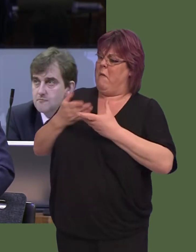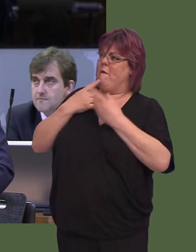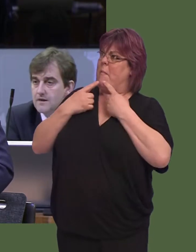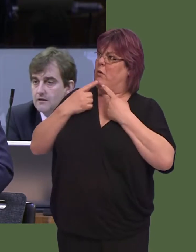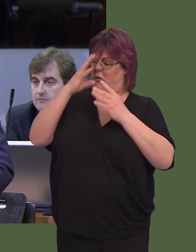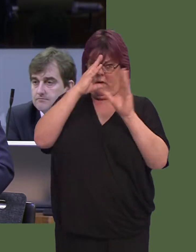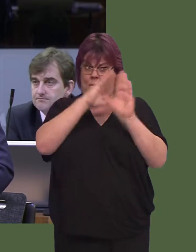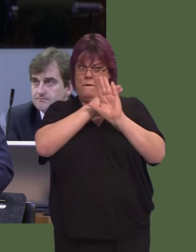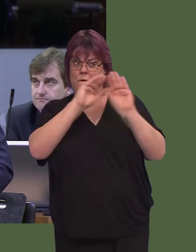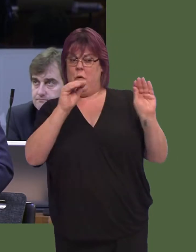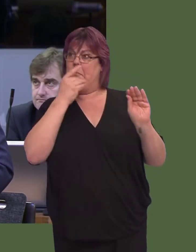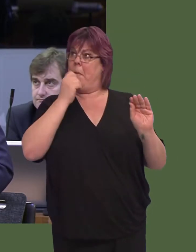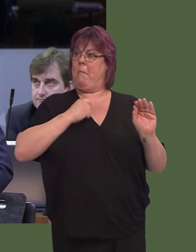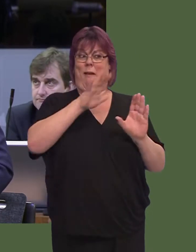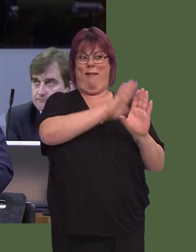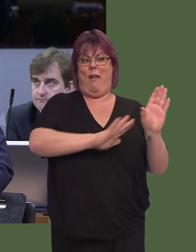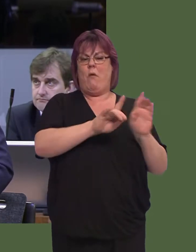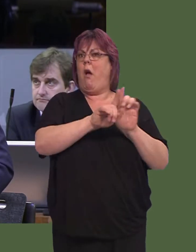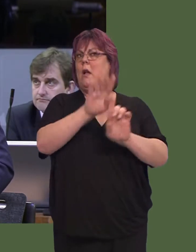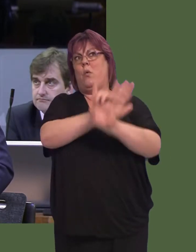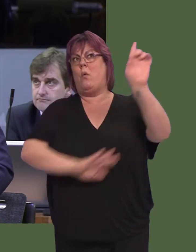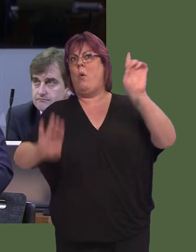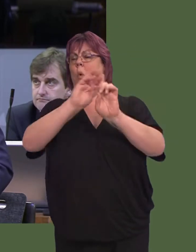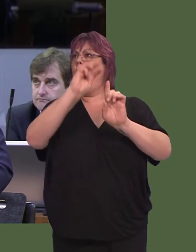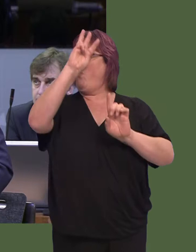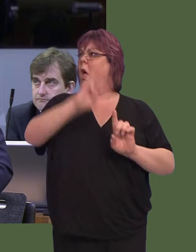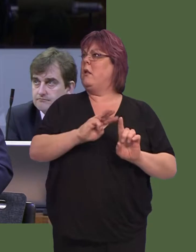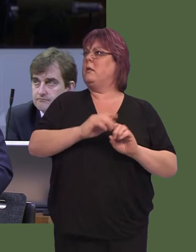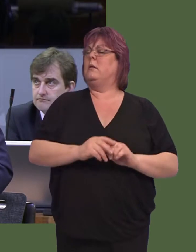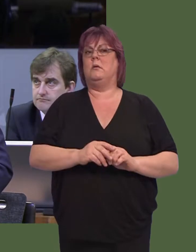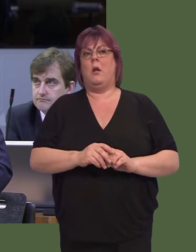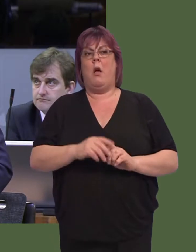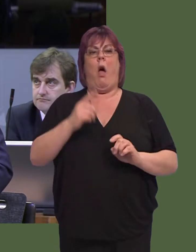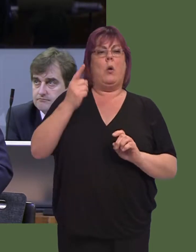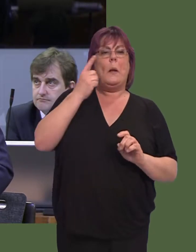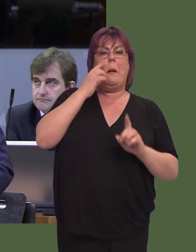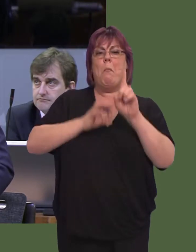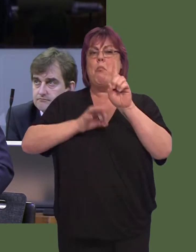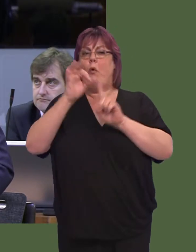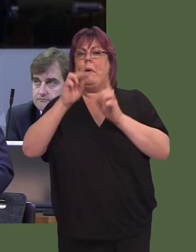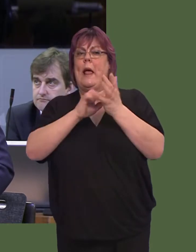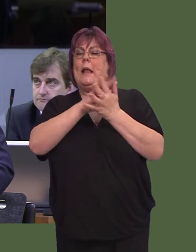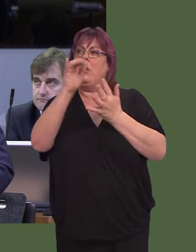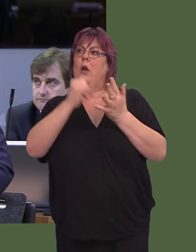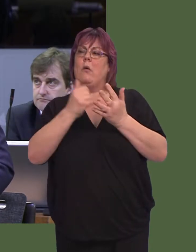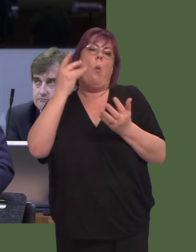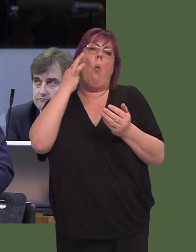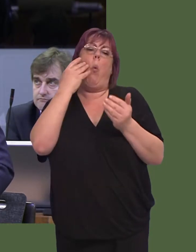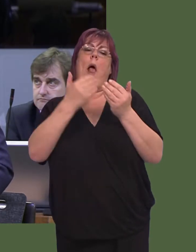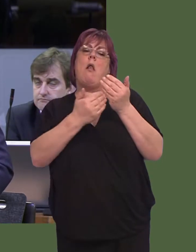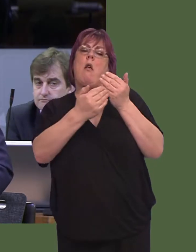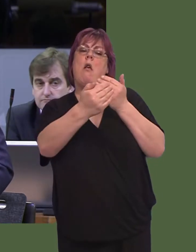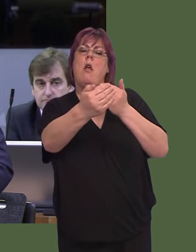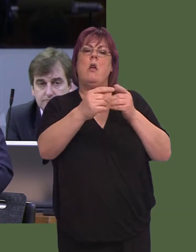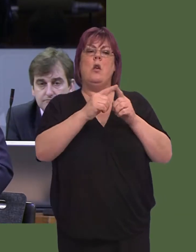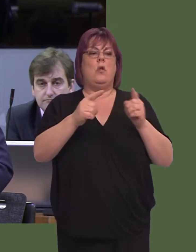and many other people in Wales to understand what exactly is the timeline for seeing progress in the Welsh NHS so